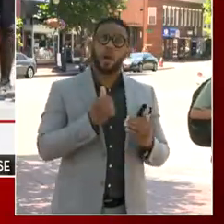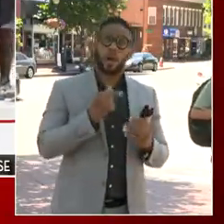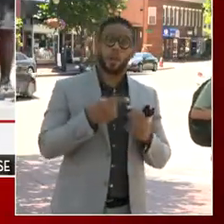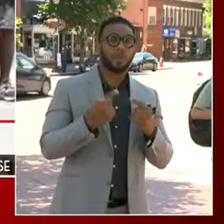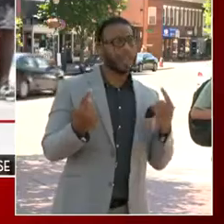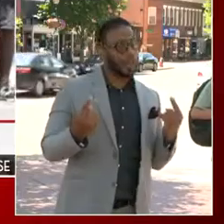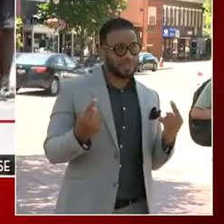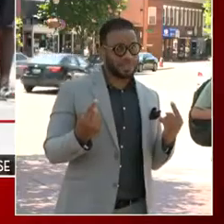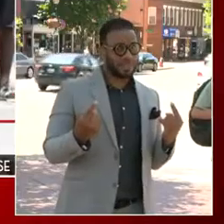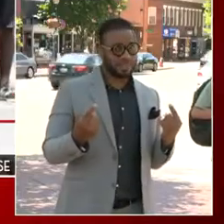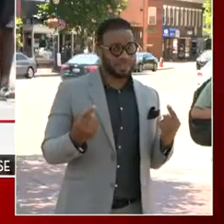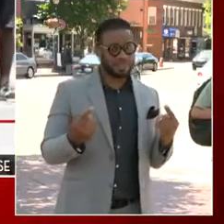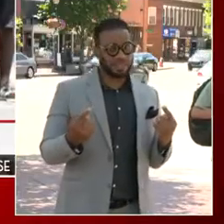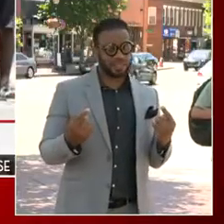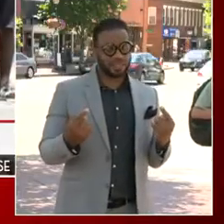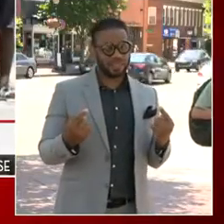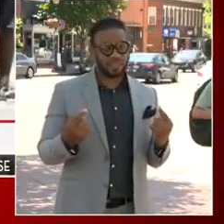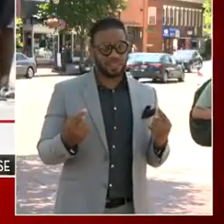the opposite.